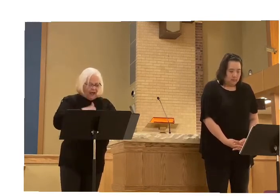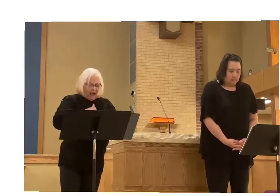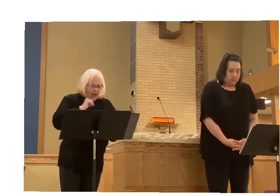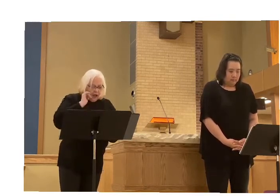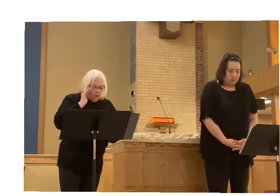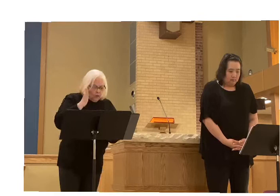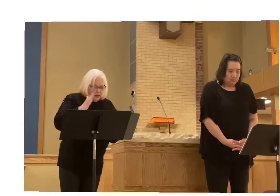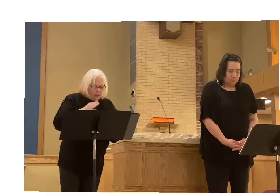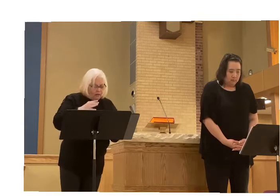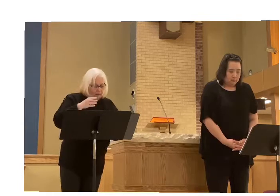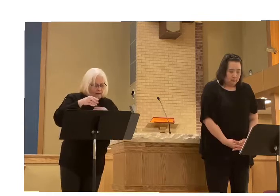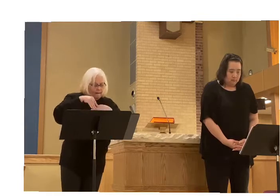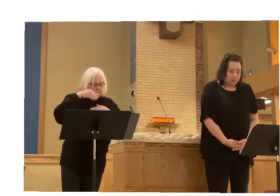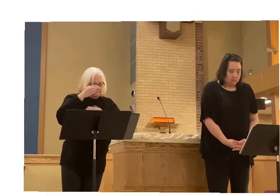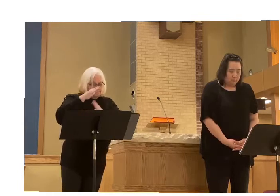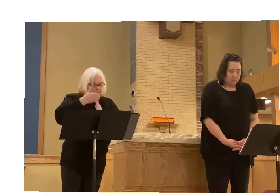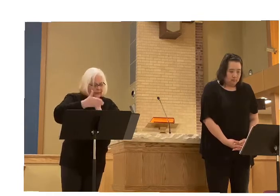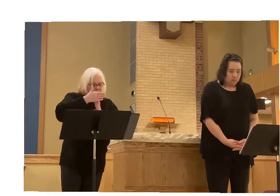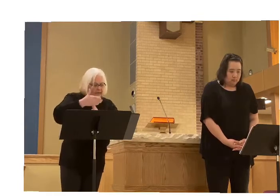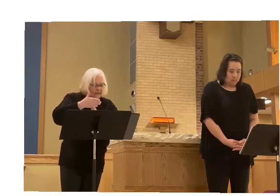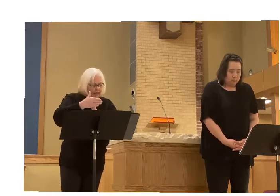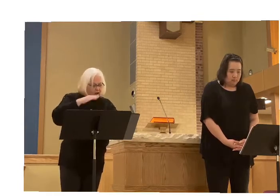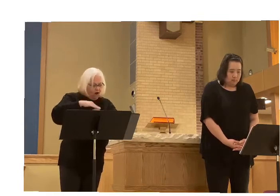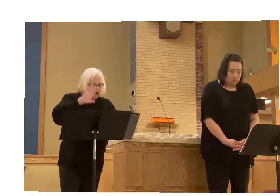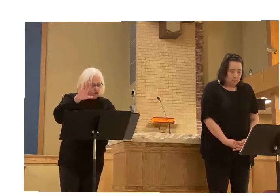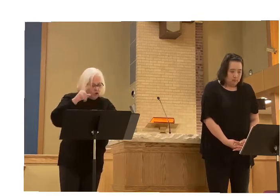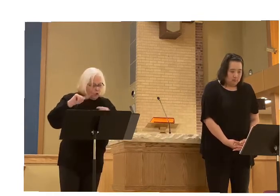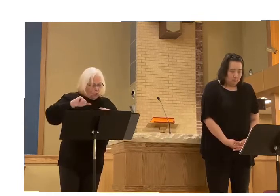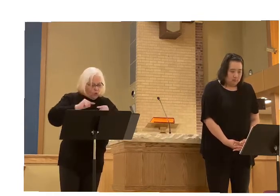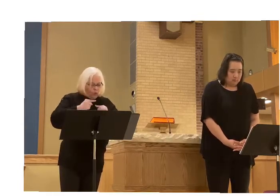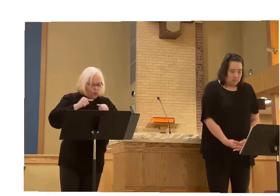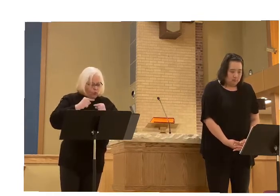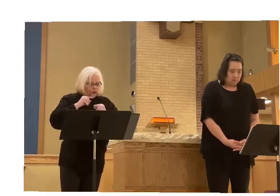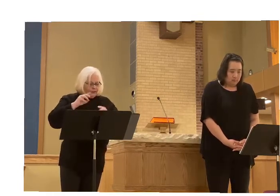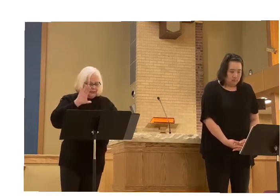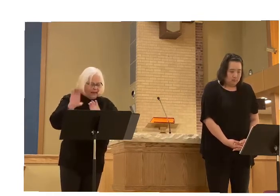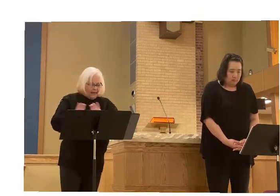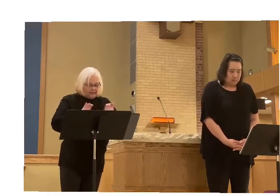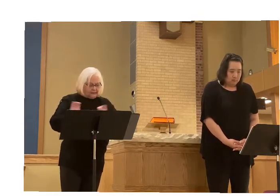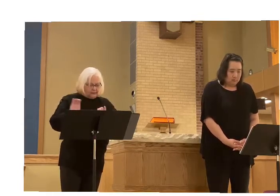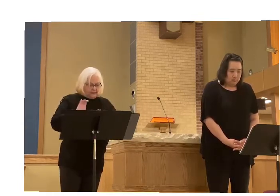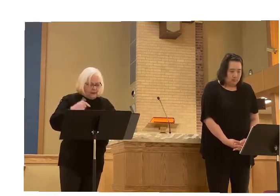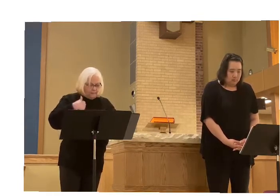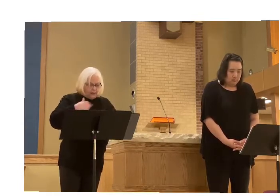deeds. My soul weeps for sorrow. Strengthen me with your words.